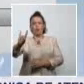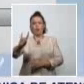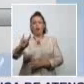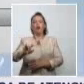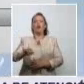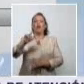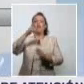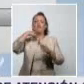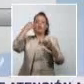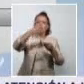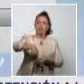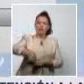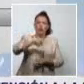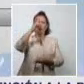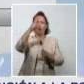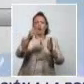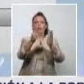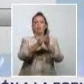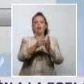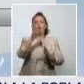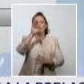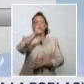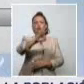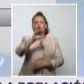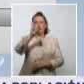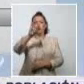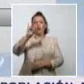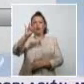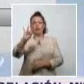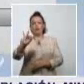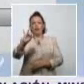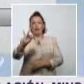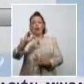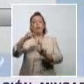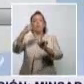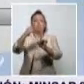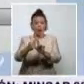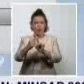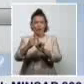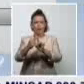2,897 deaths more than the day before, for a lethality of a